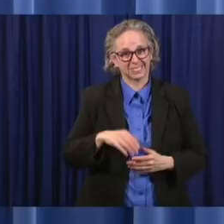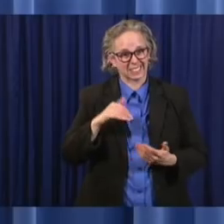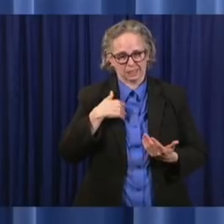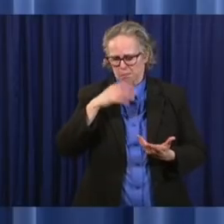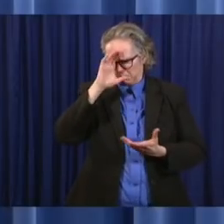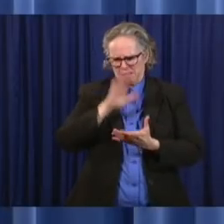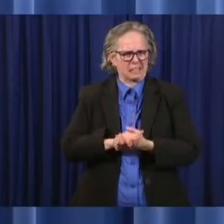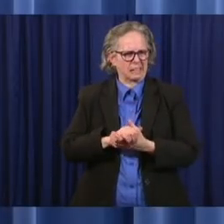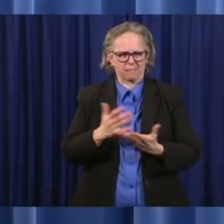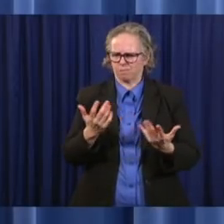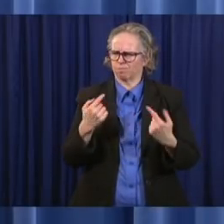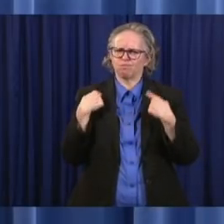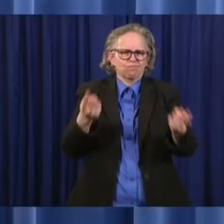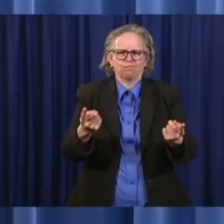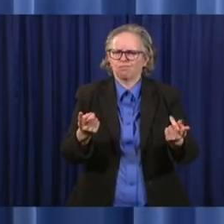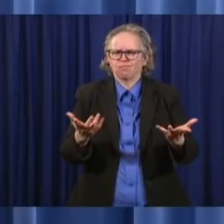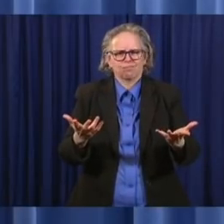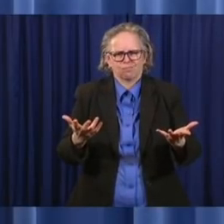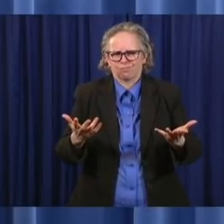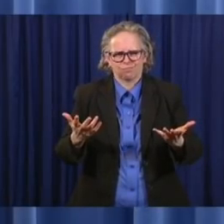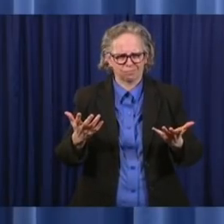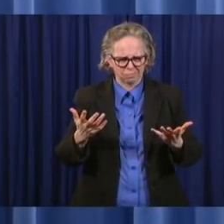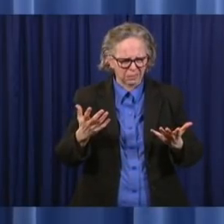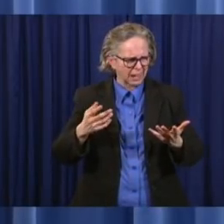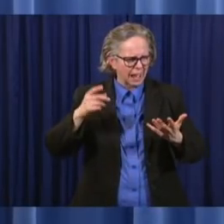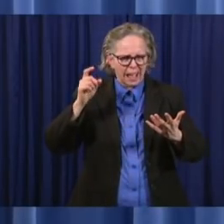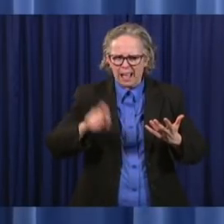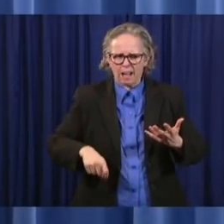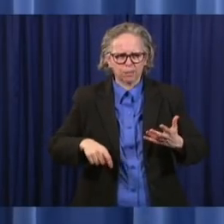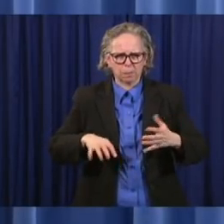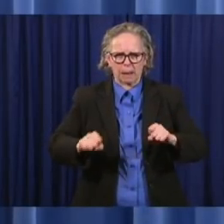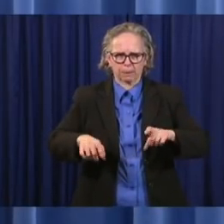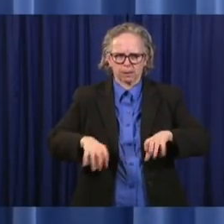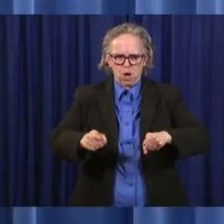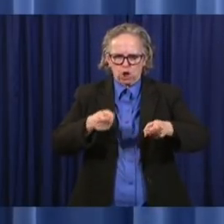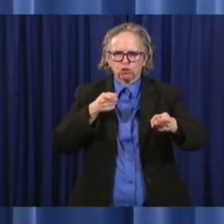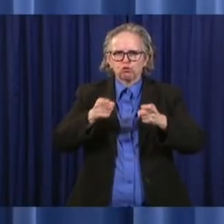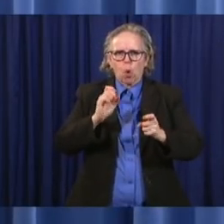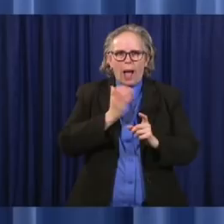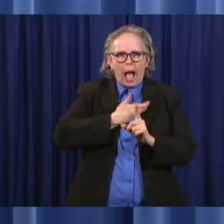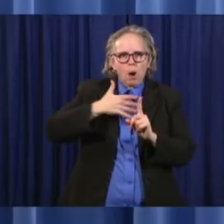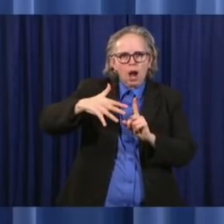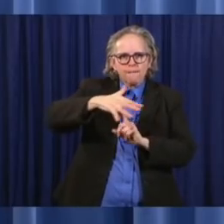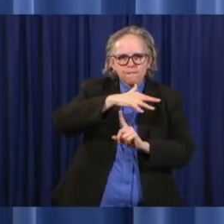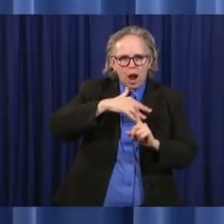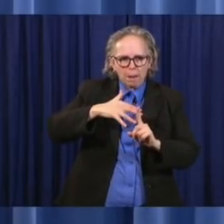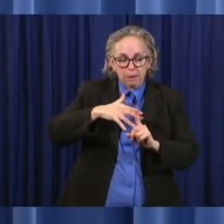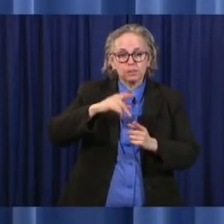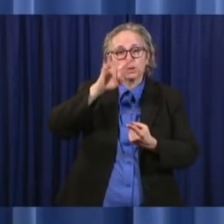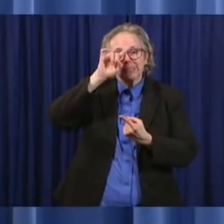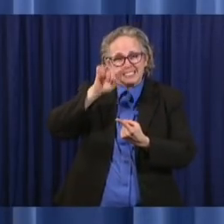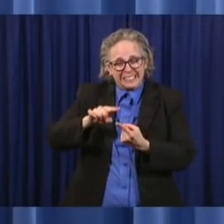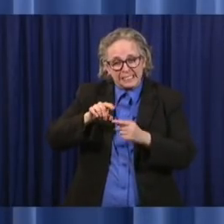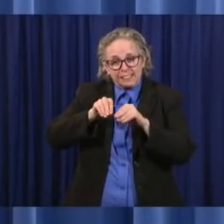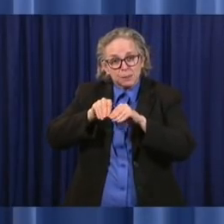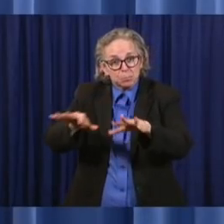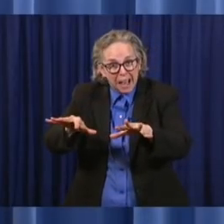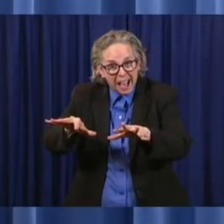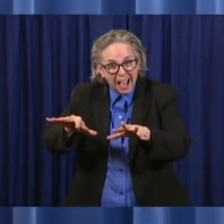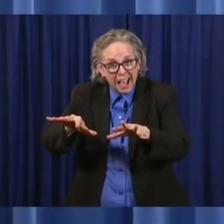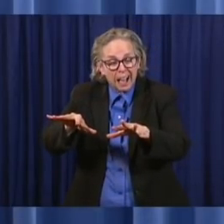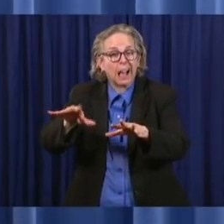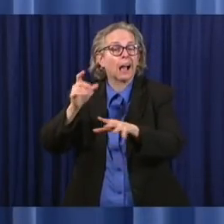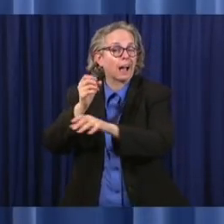get the virus situation right, and that we could not move forward